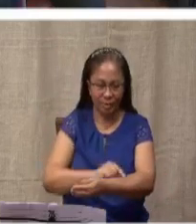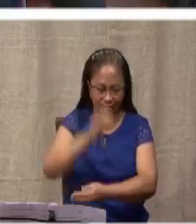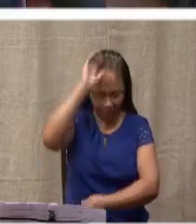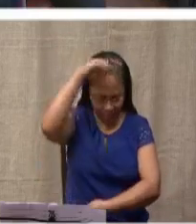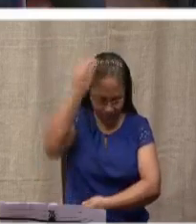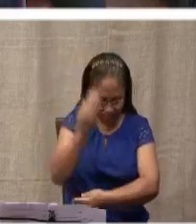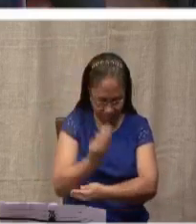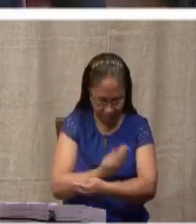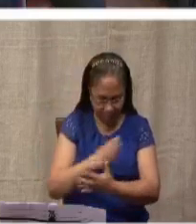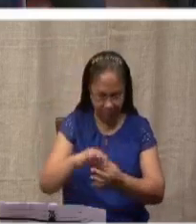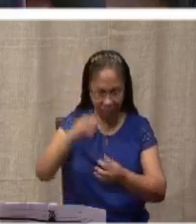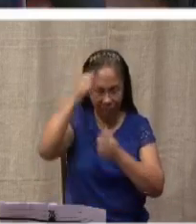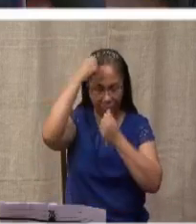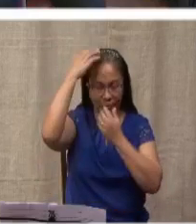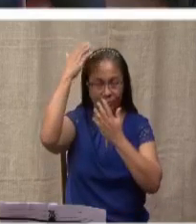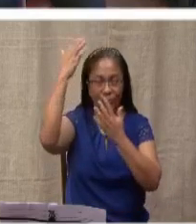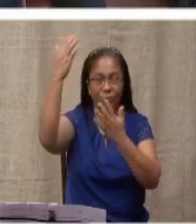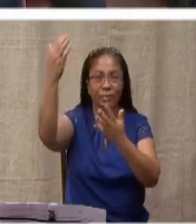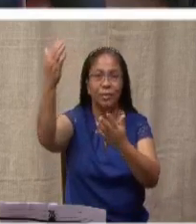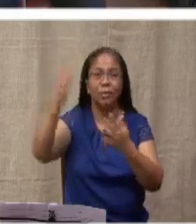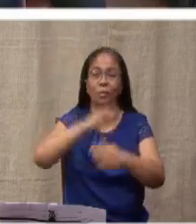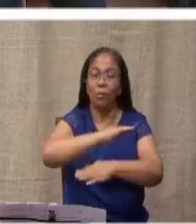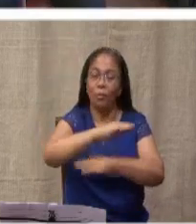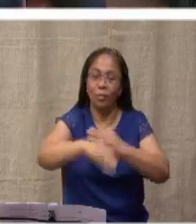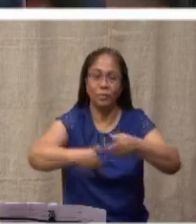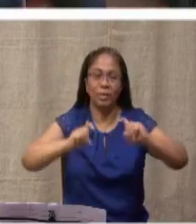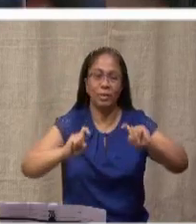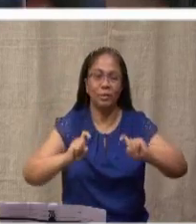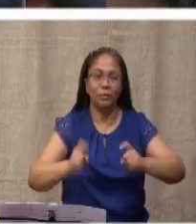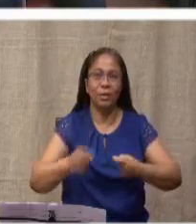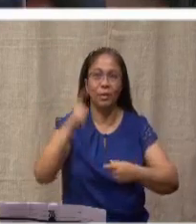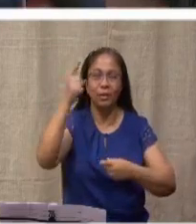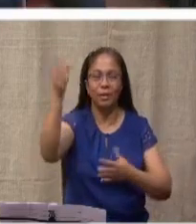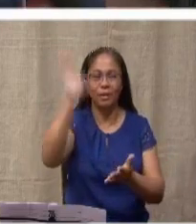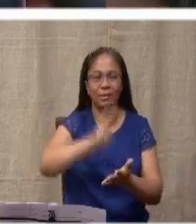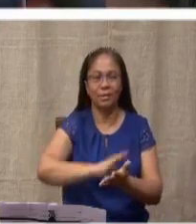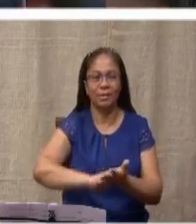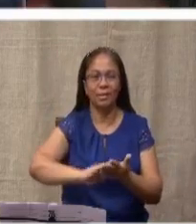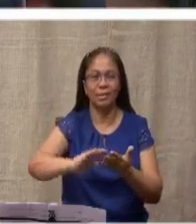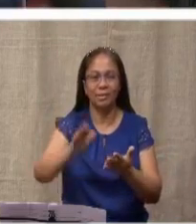son of the father you take